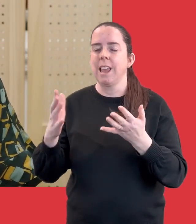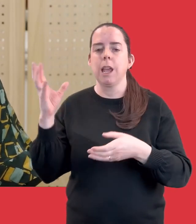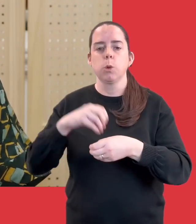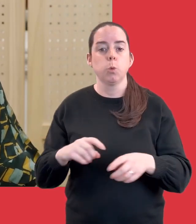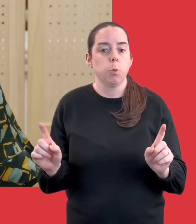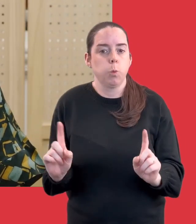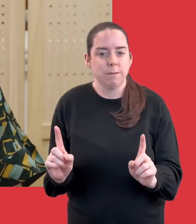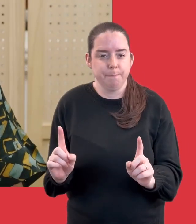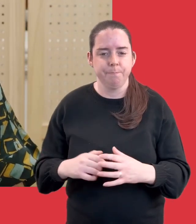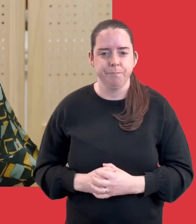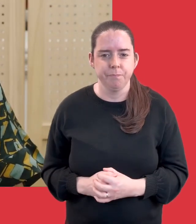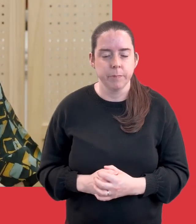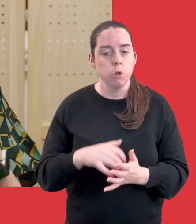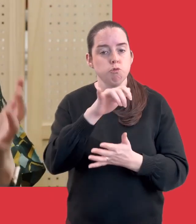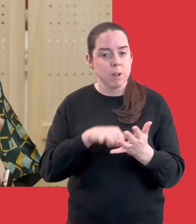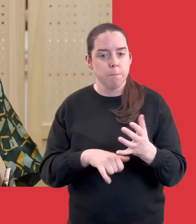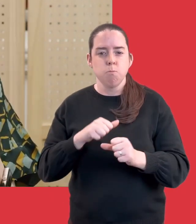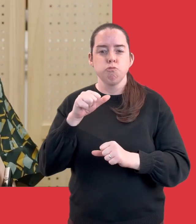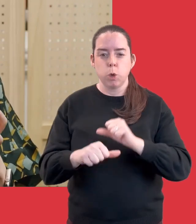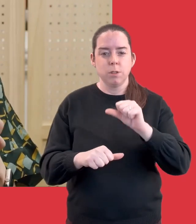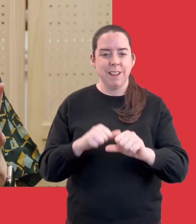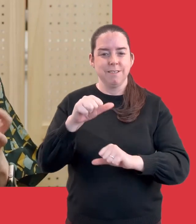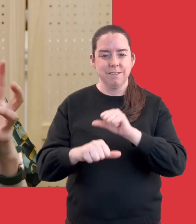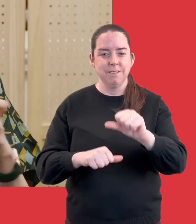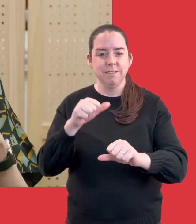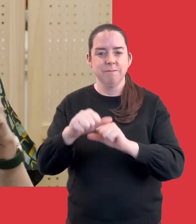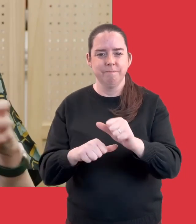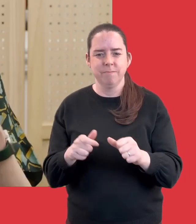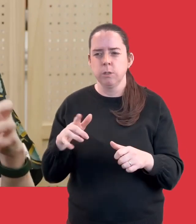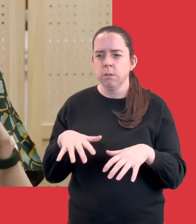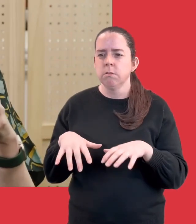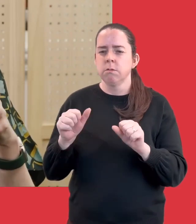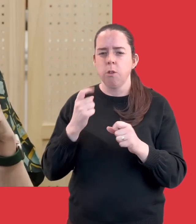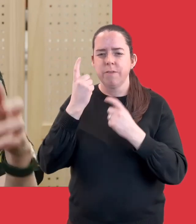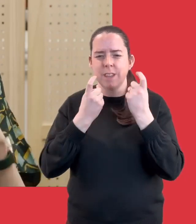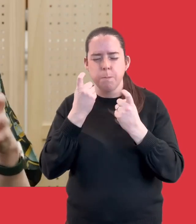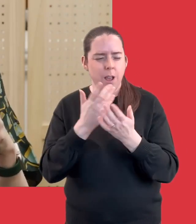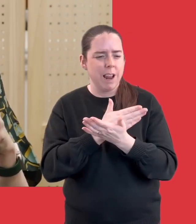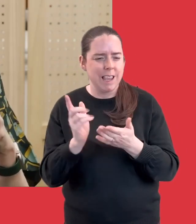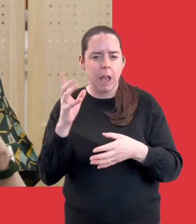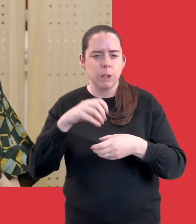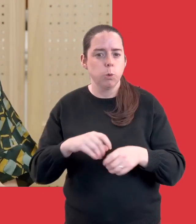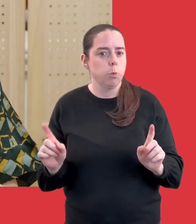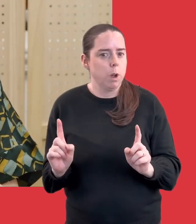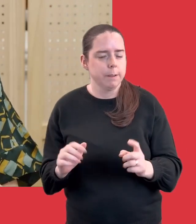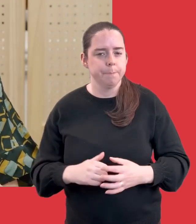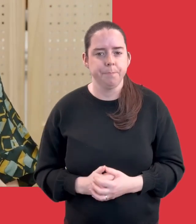you want to include. So the script was a process where she started to figure that out much more